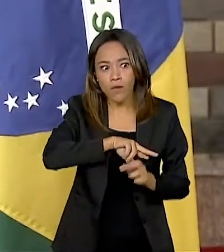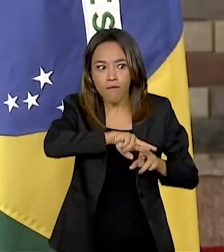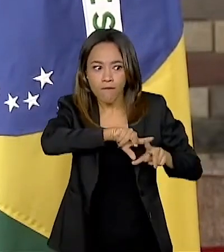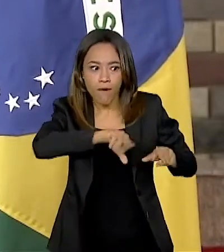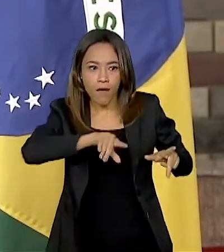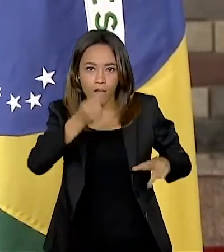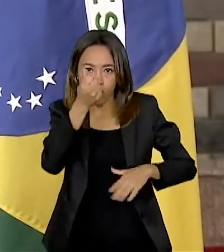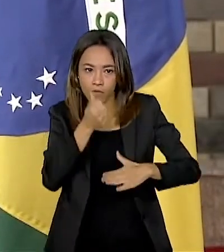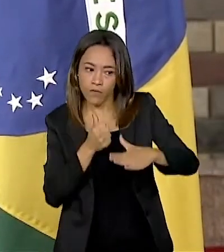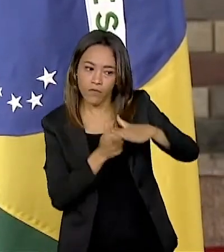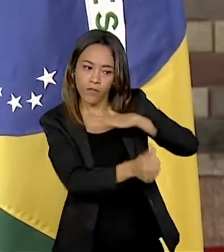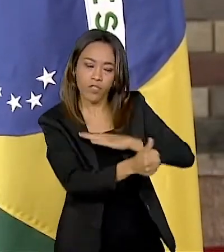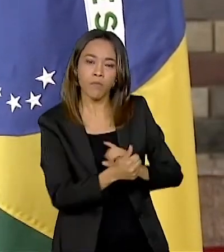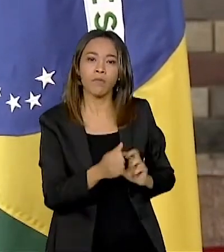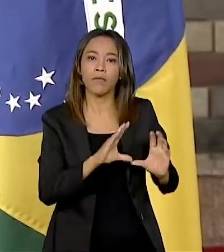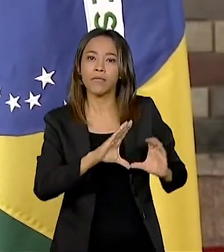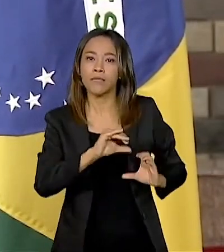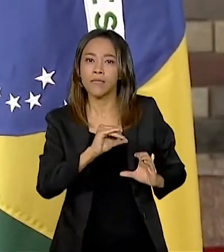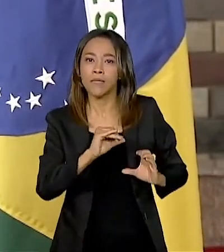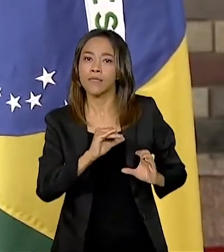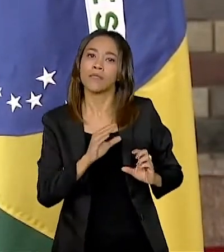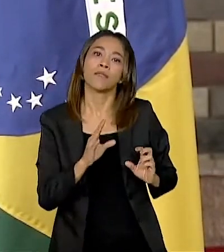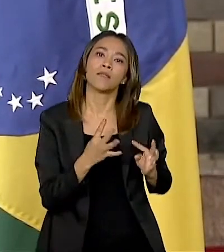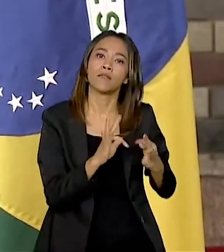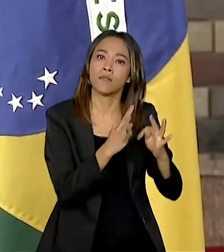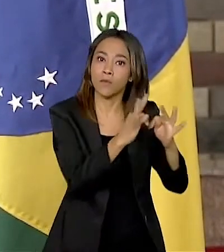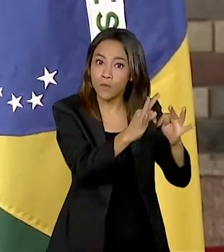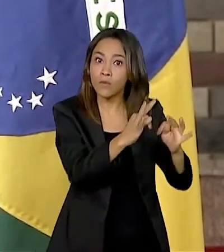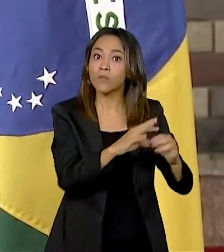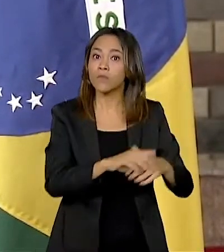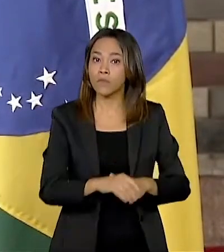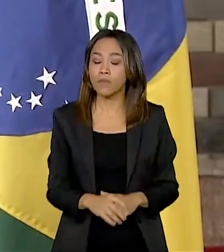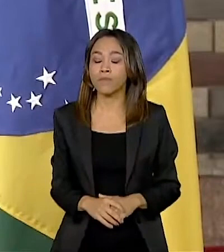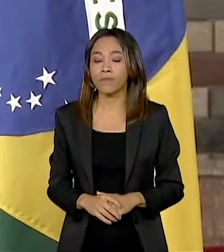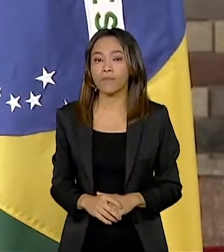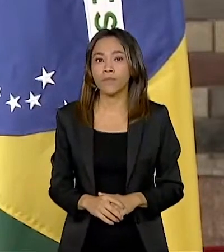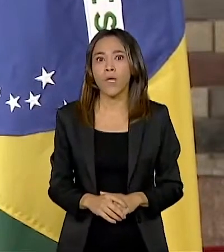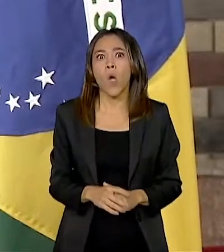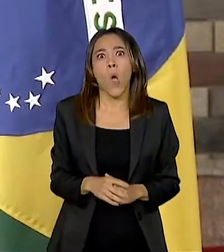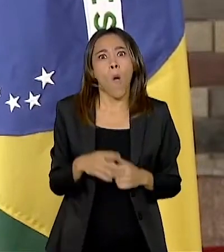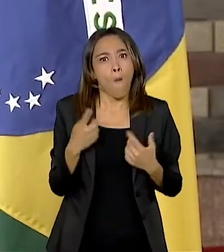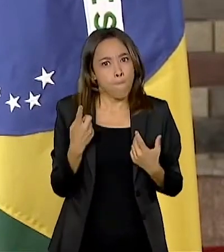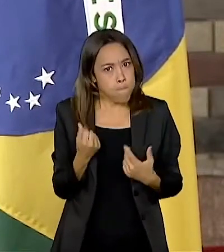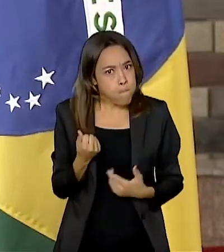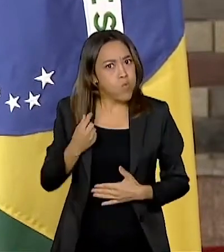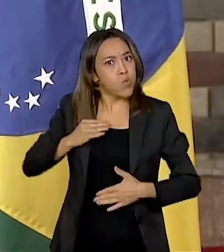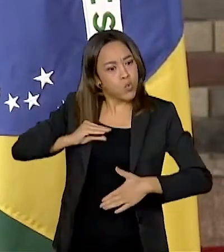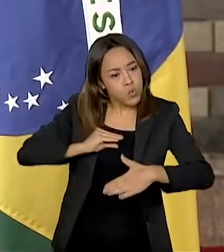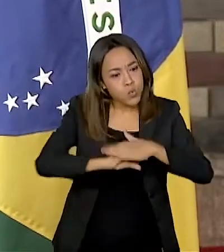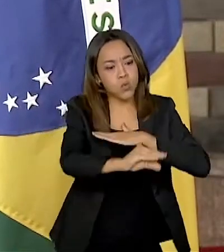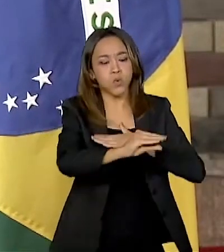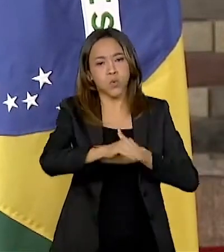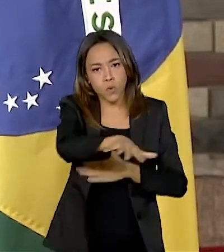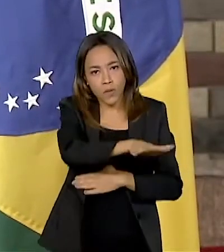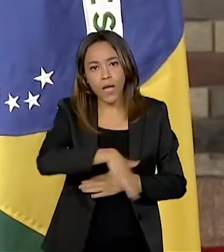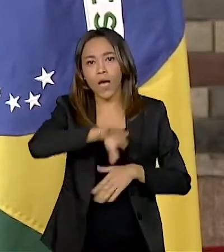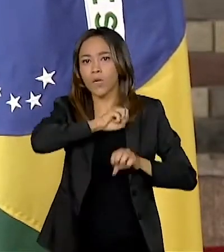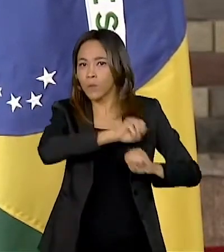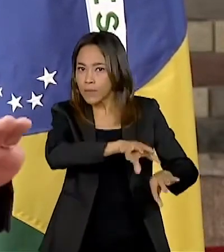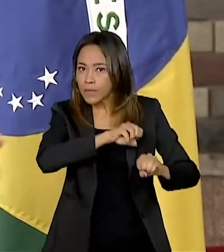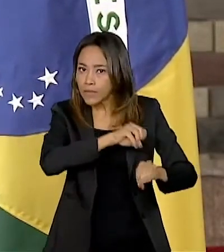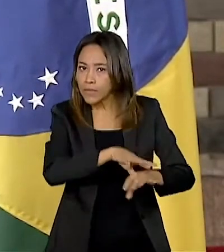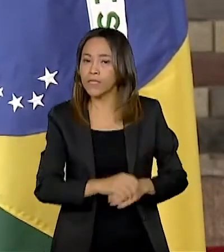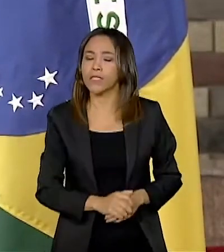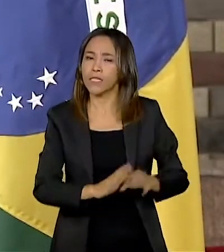ciência e tecnologia. We're making also a lot of investments in science and technology. Muito investimento em educação. A lot of investment in education.